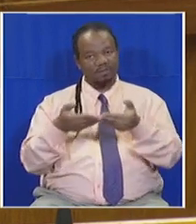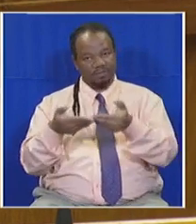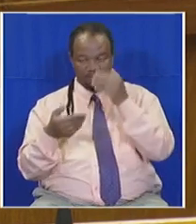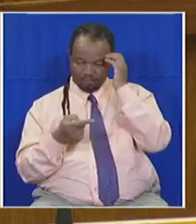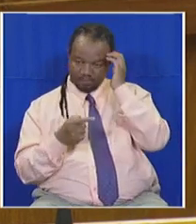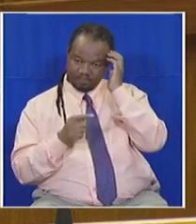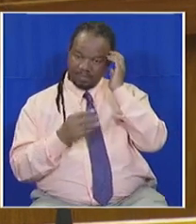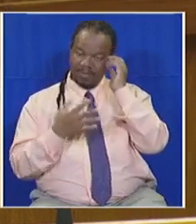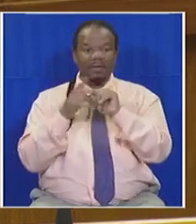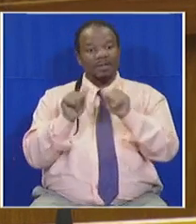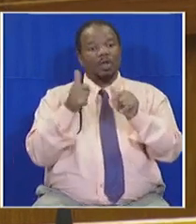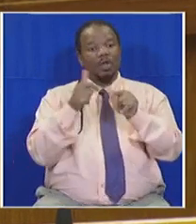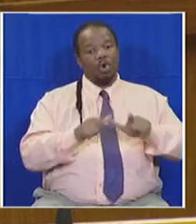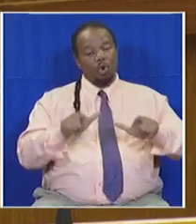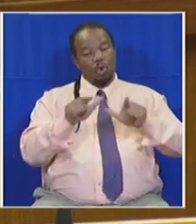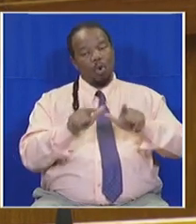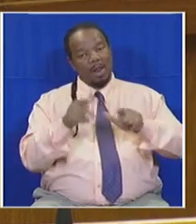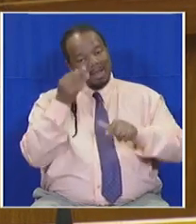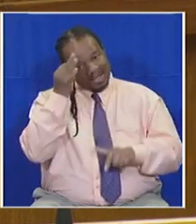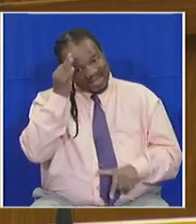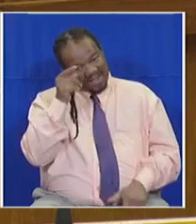government remains the visionary